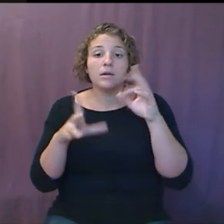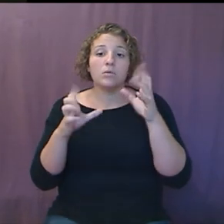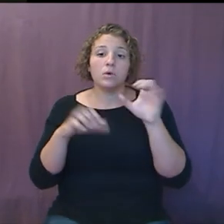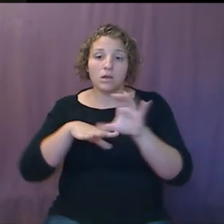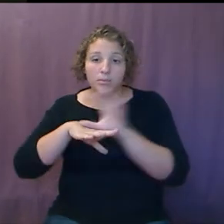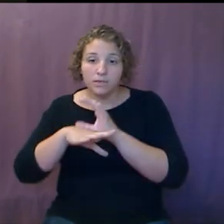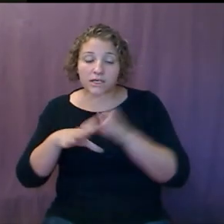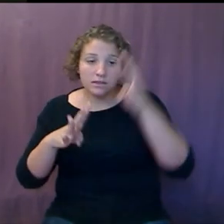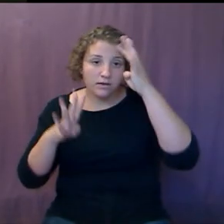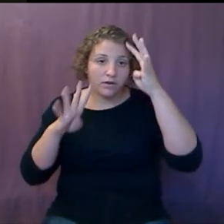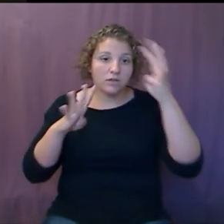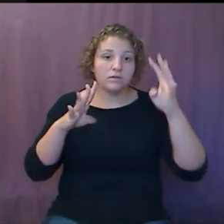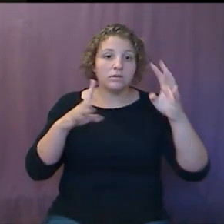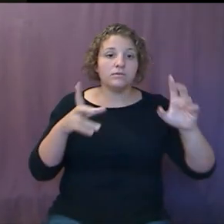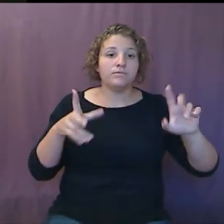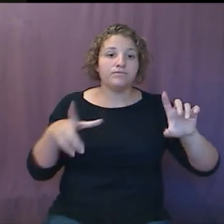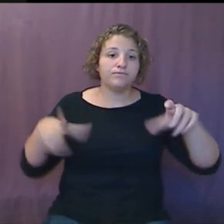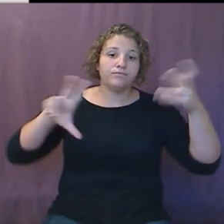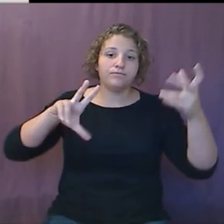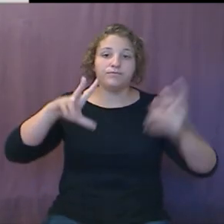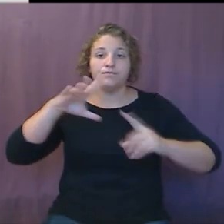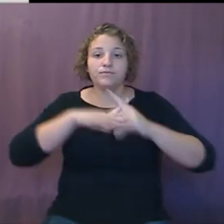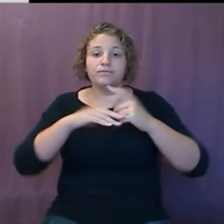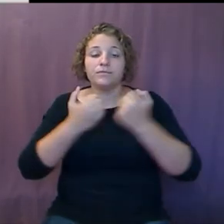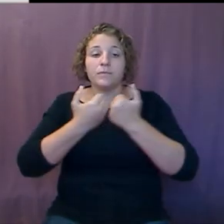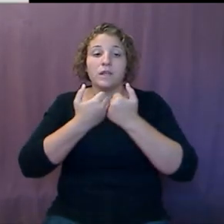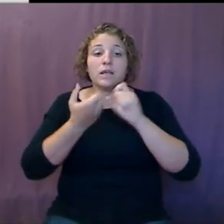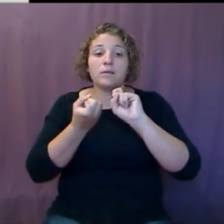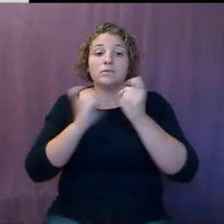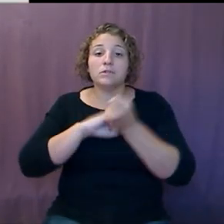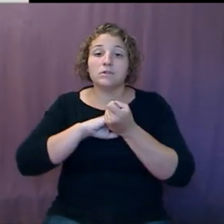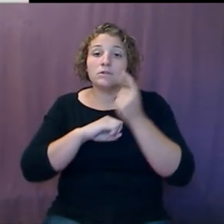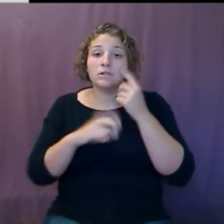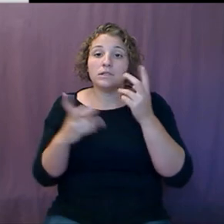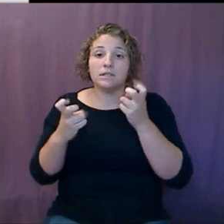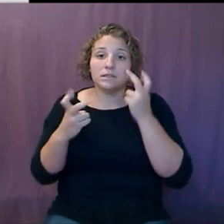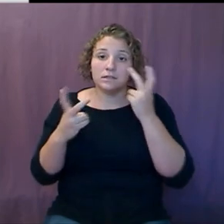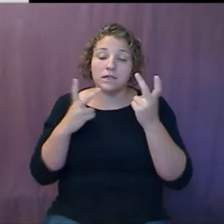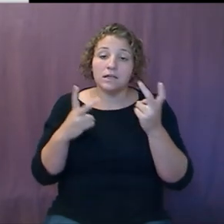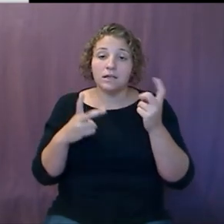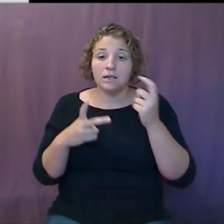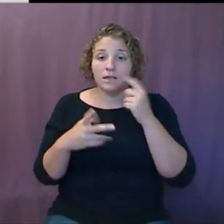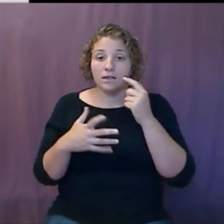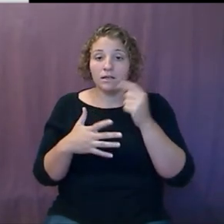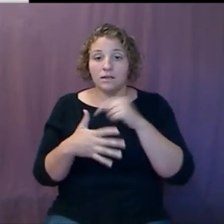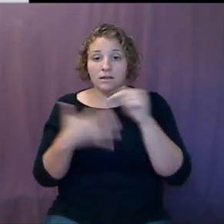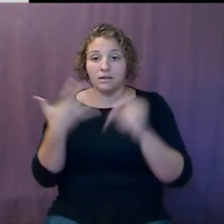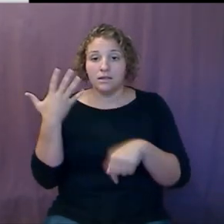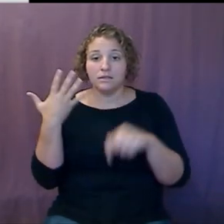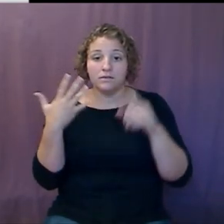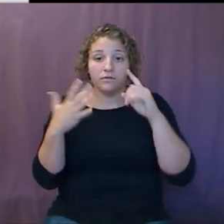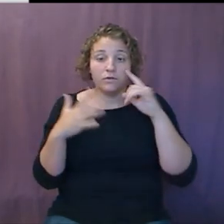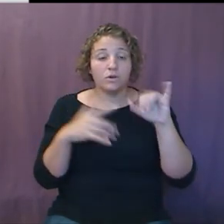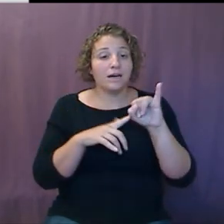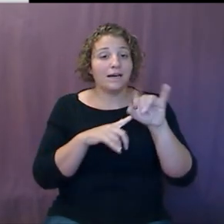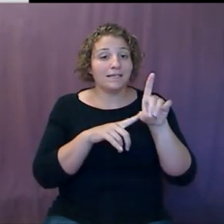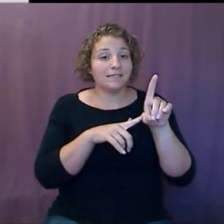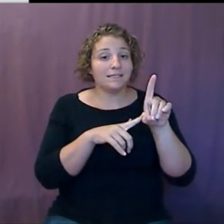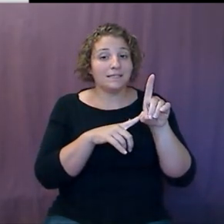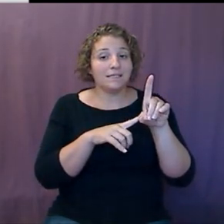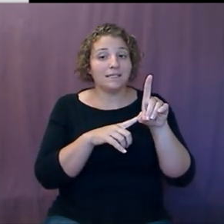innovators disruptors and game changers and they essentially said here is the digital authentication space or the ID space